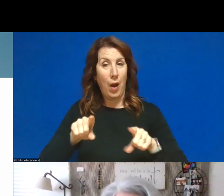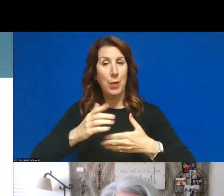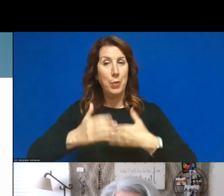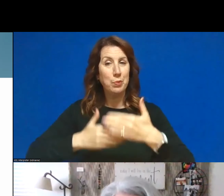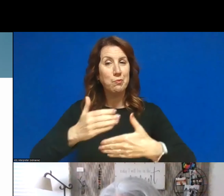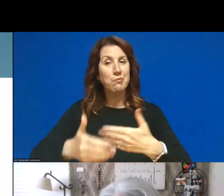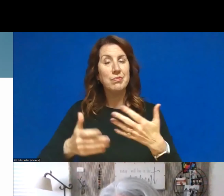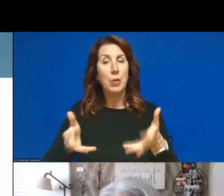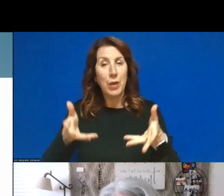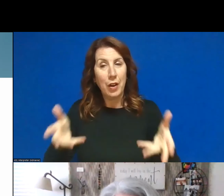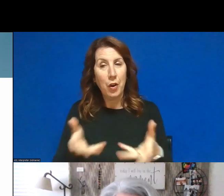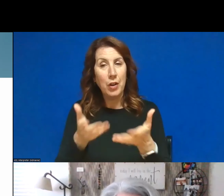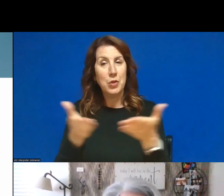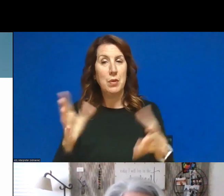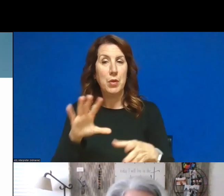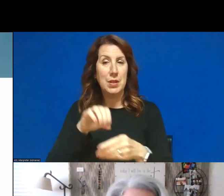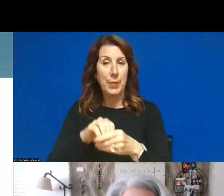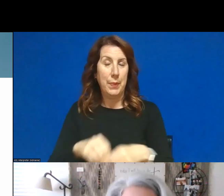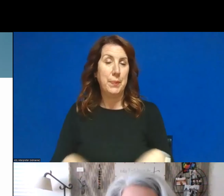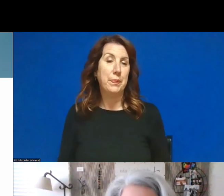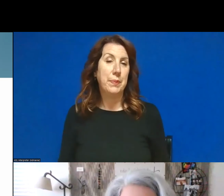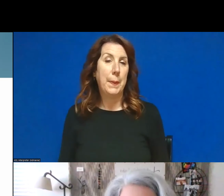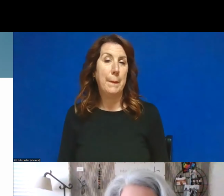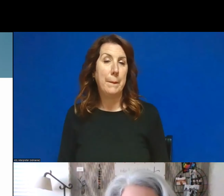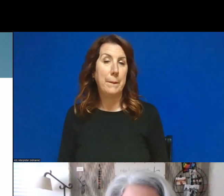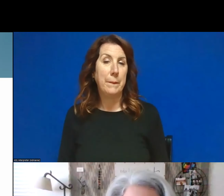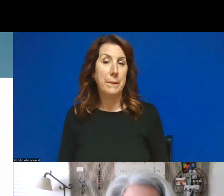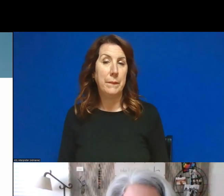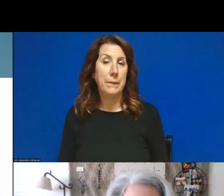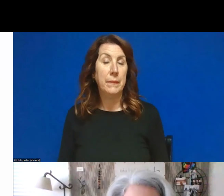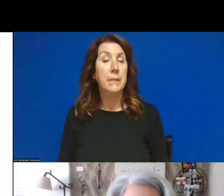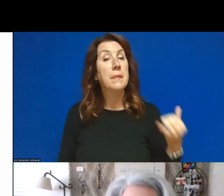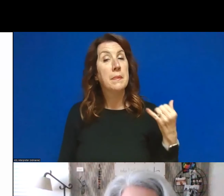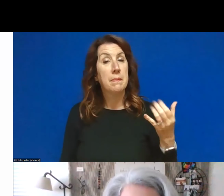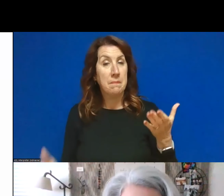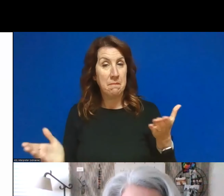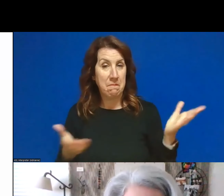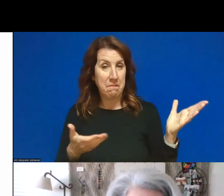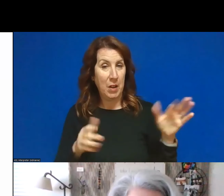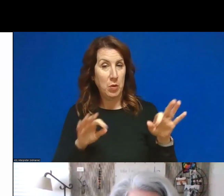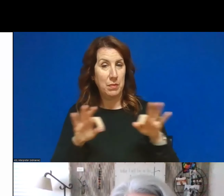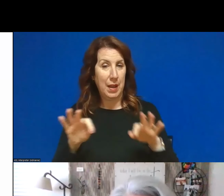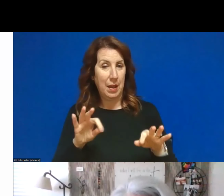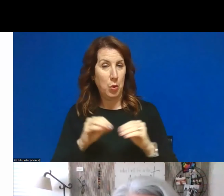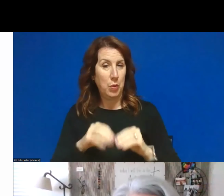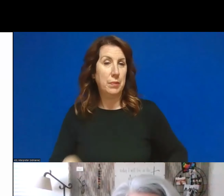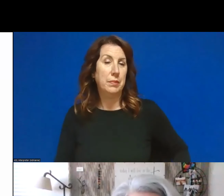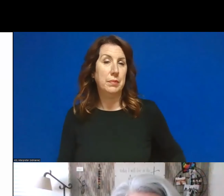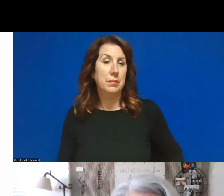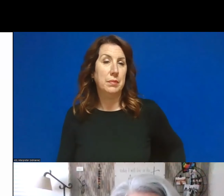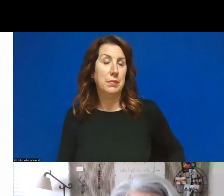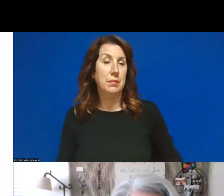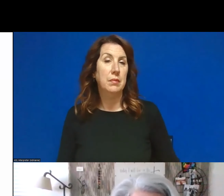we encourage you to participate. Next, let's hear from Rich, who can help us understand what the nuance is.